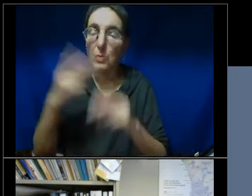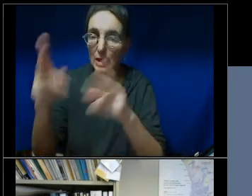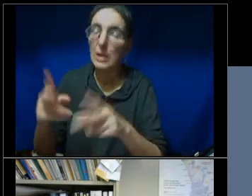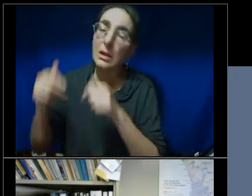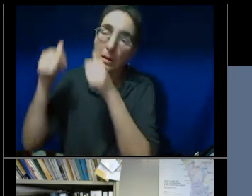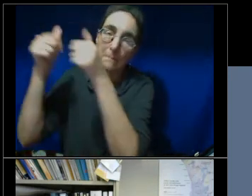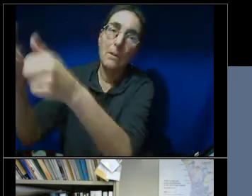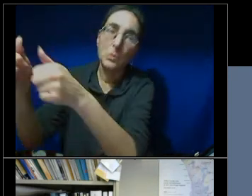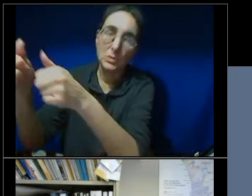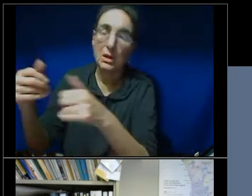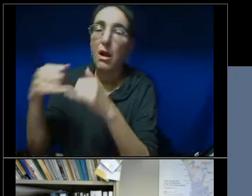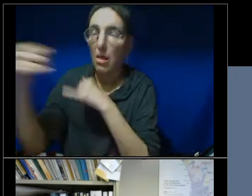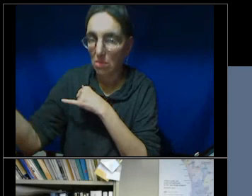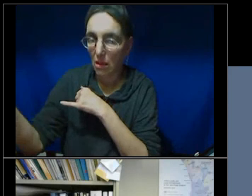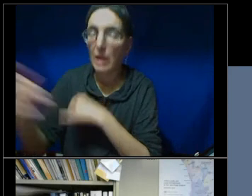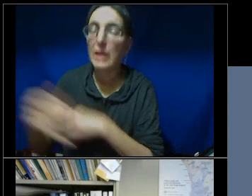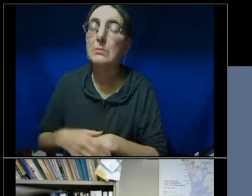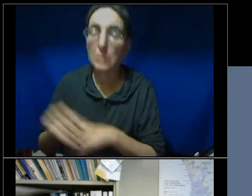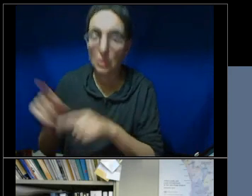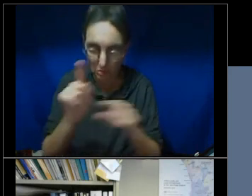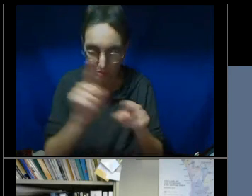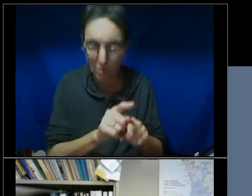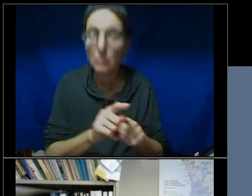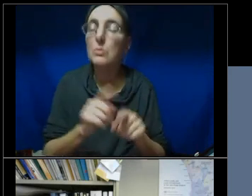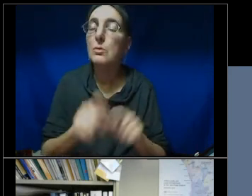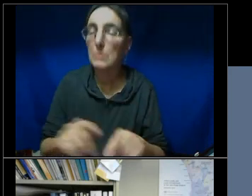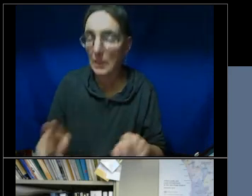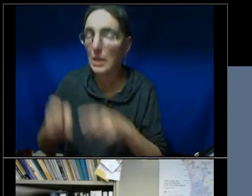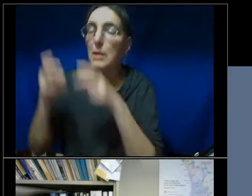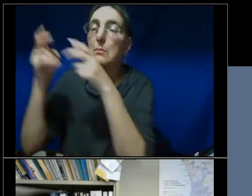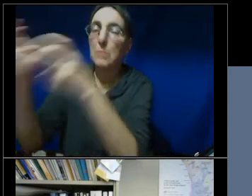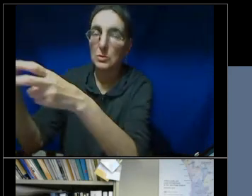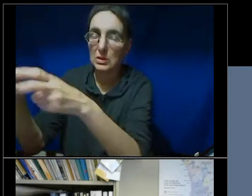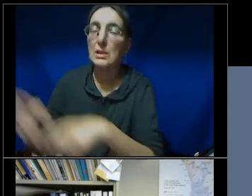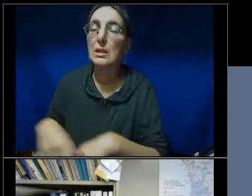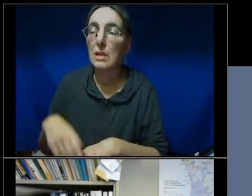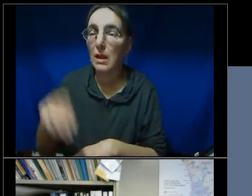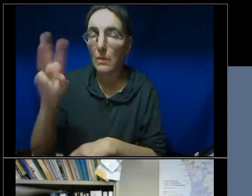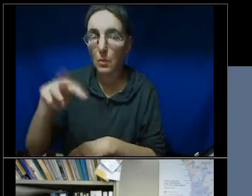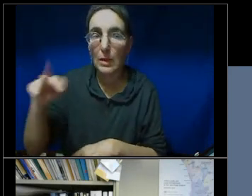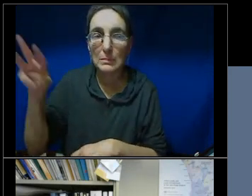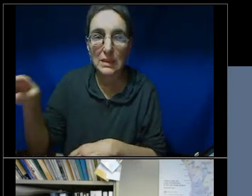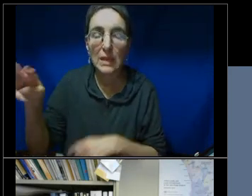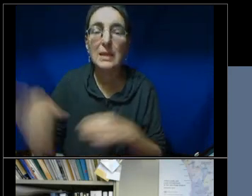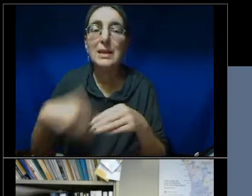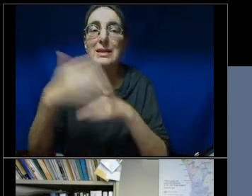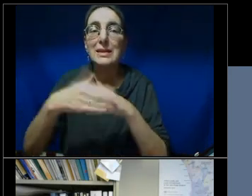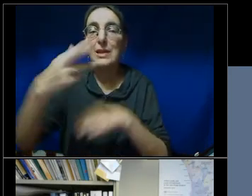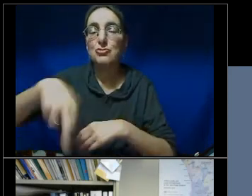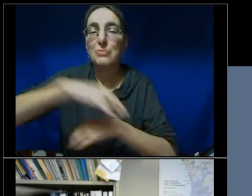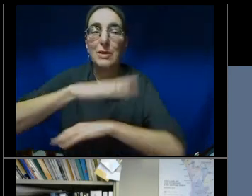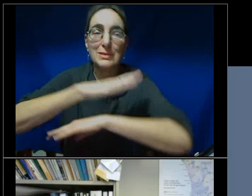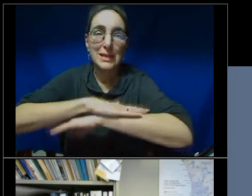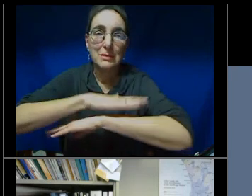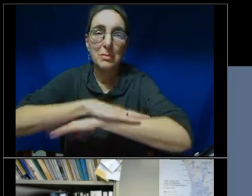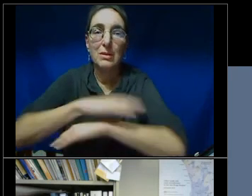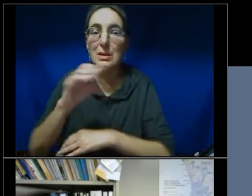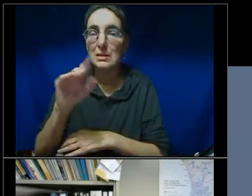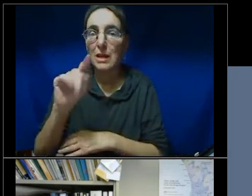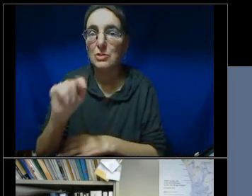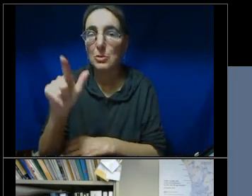Commission's website as well. And the next roundtable is scheduled for October 28th.